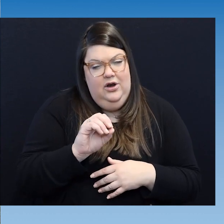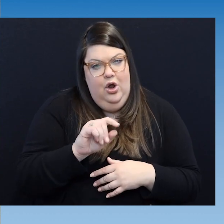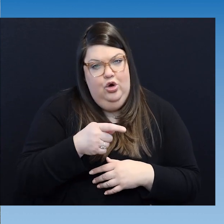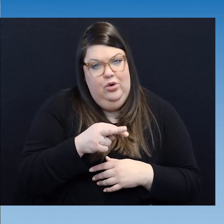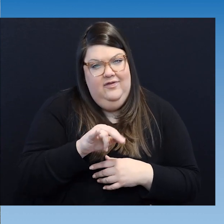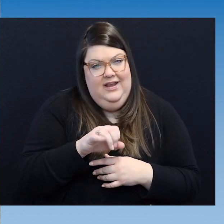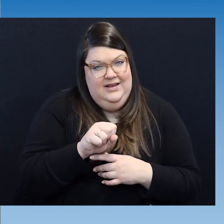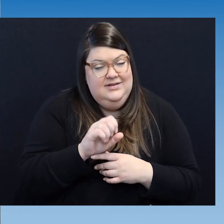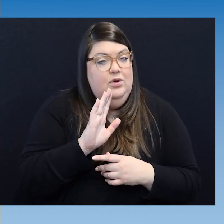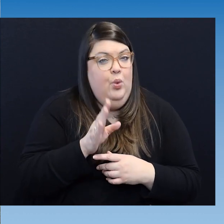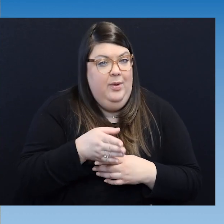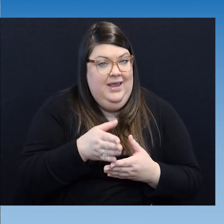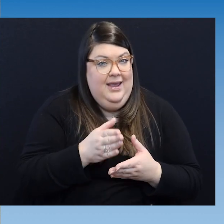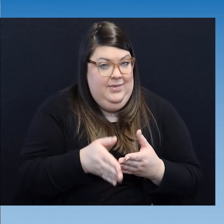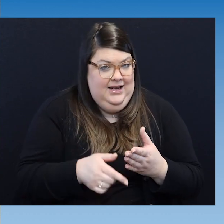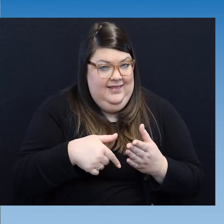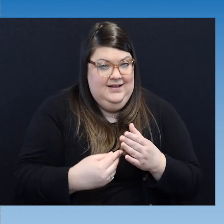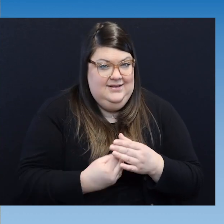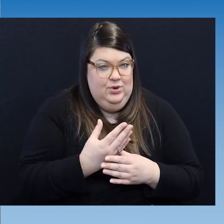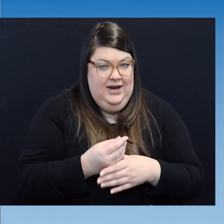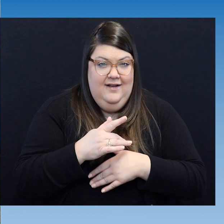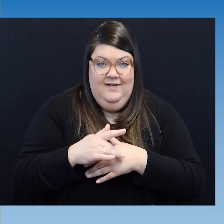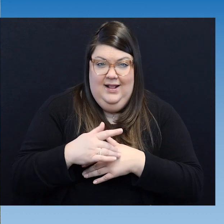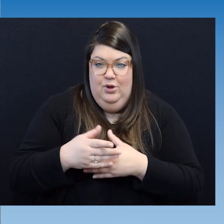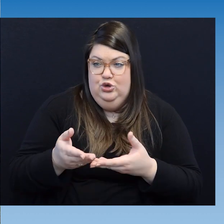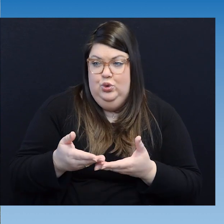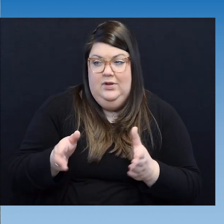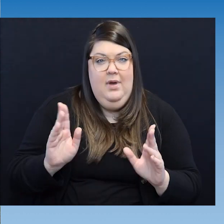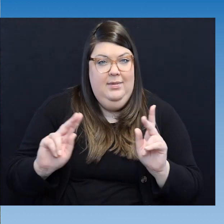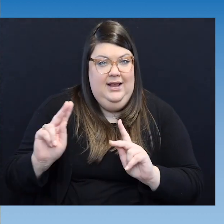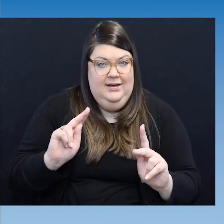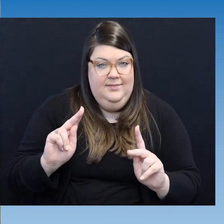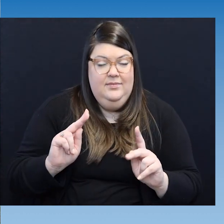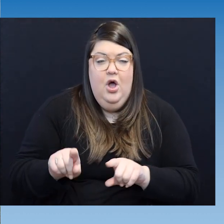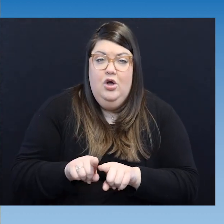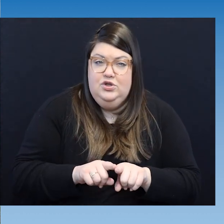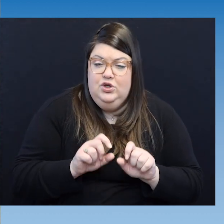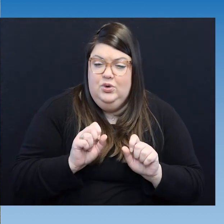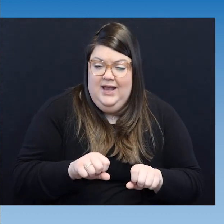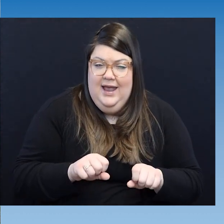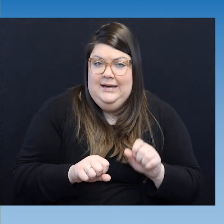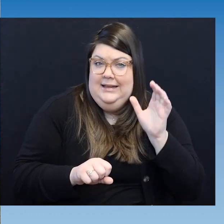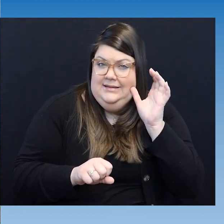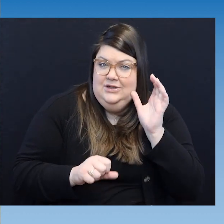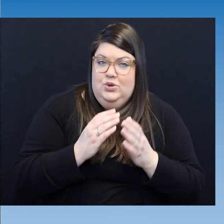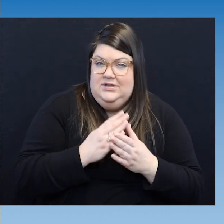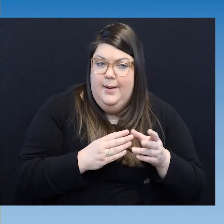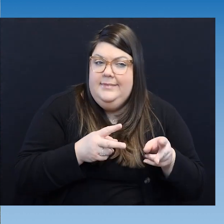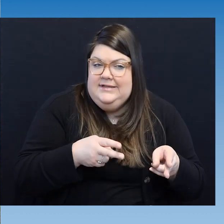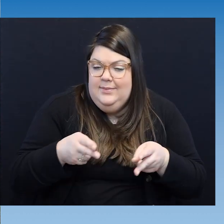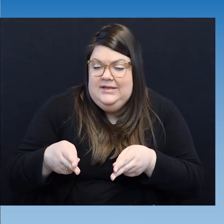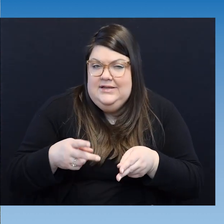this spring, available to the public. You can also view some of them. You can listen to some of the snippets of those